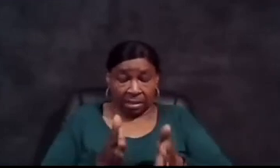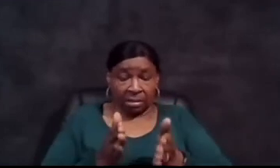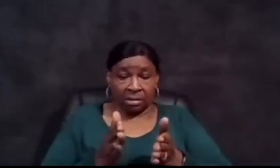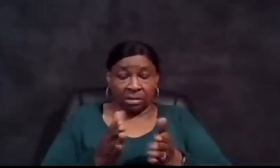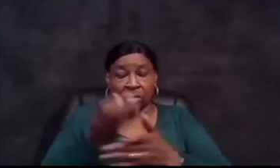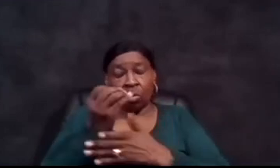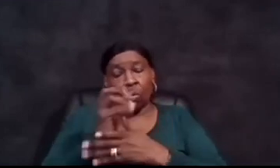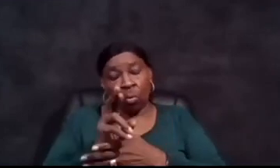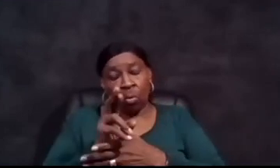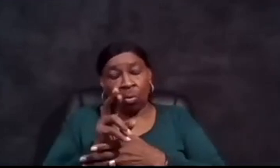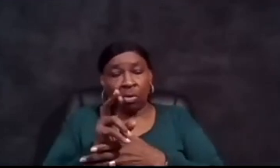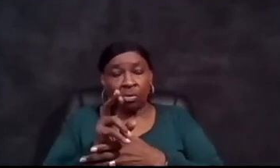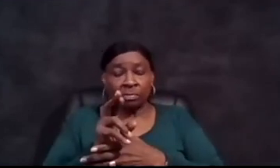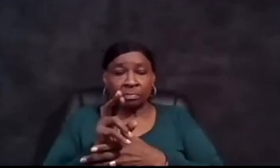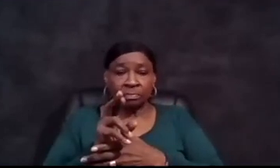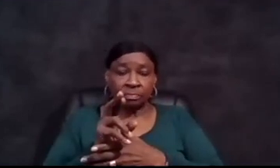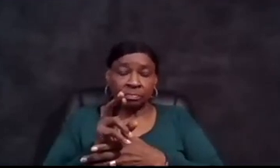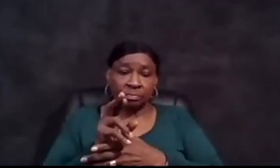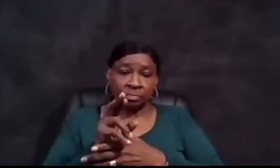or as